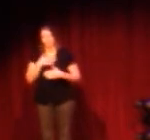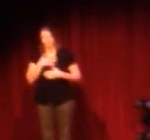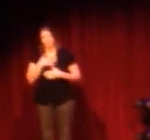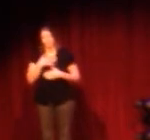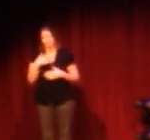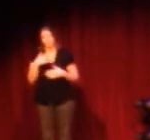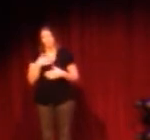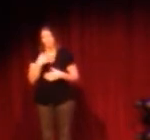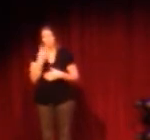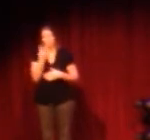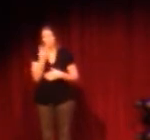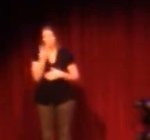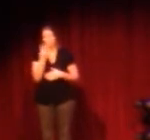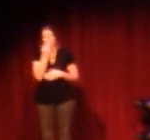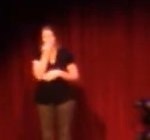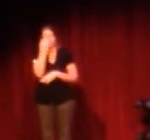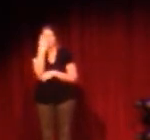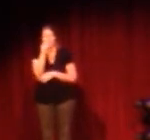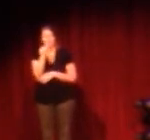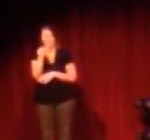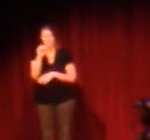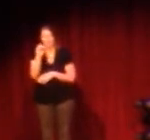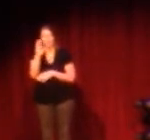Two breakfast tacos is too much.